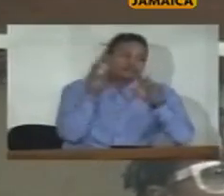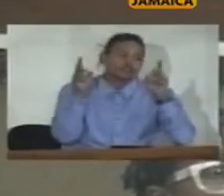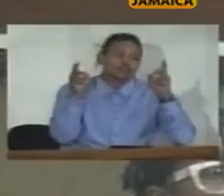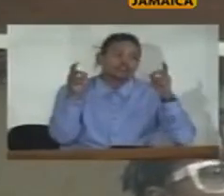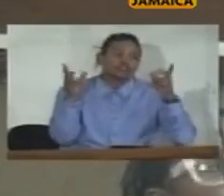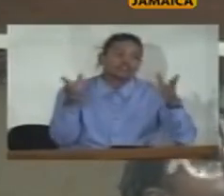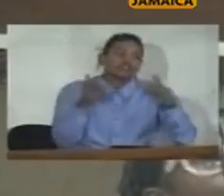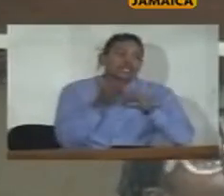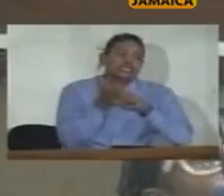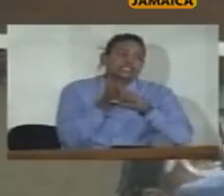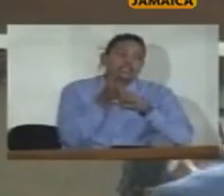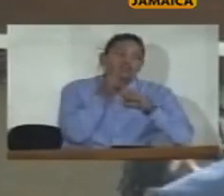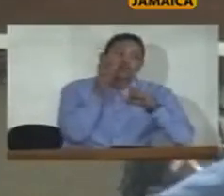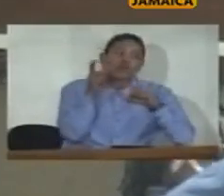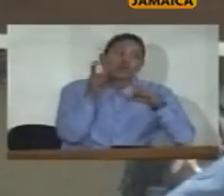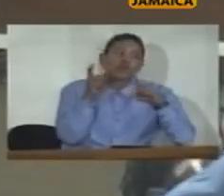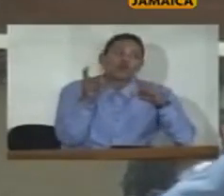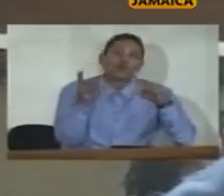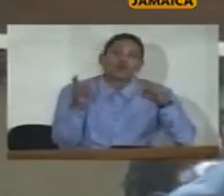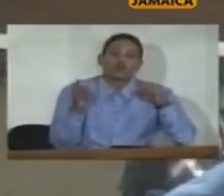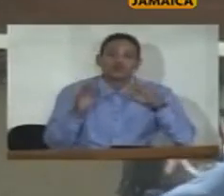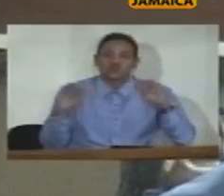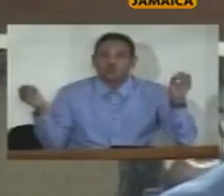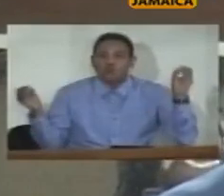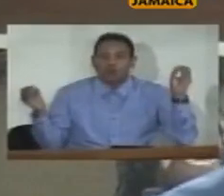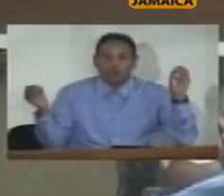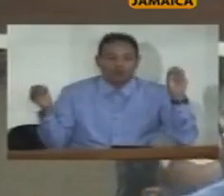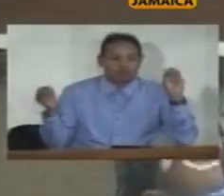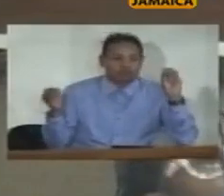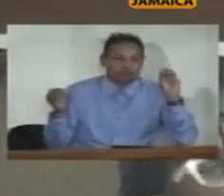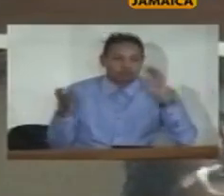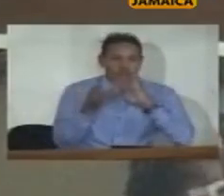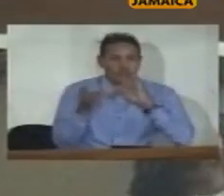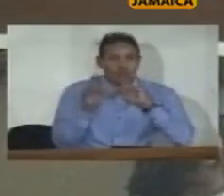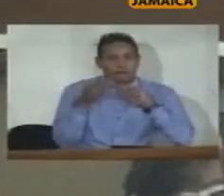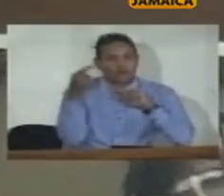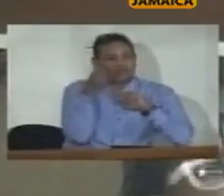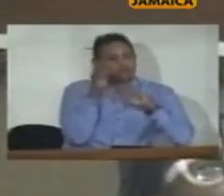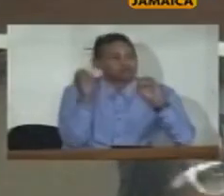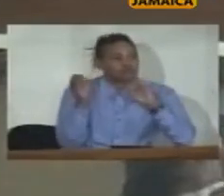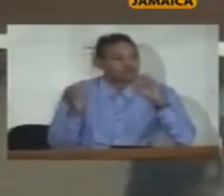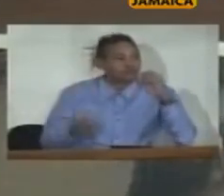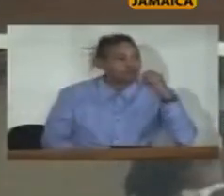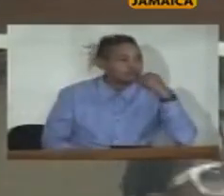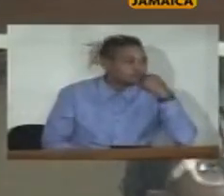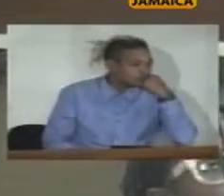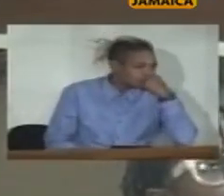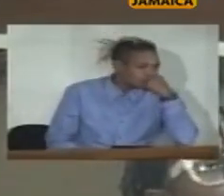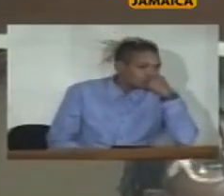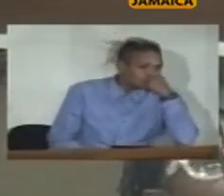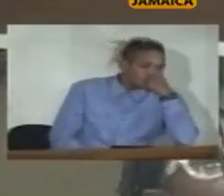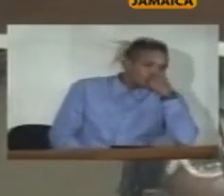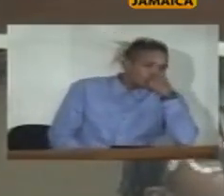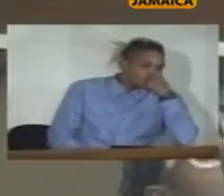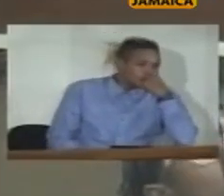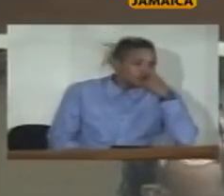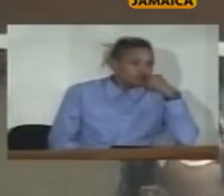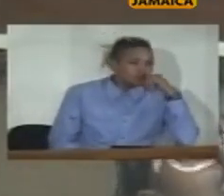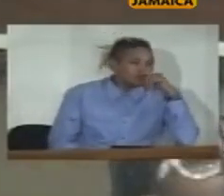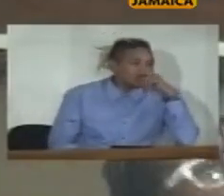directors who are beyond reproach. I said, has he done due diligence? Mr.